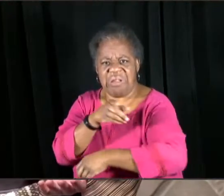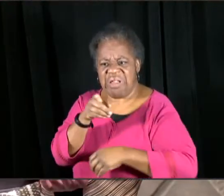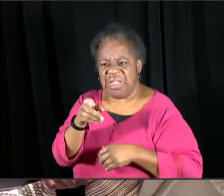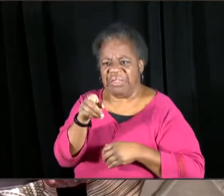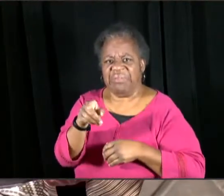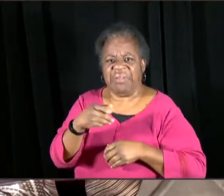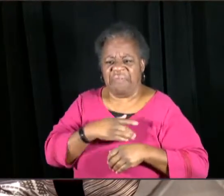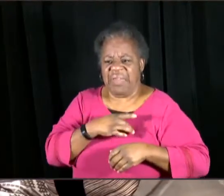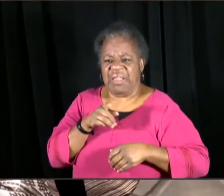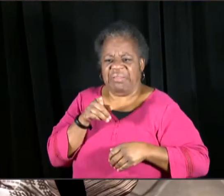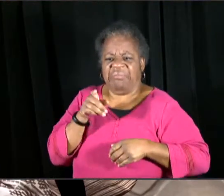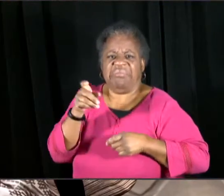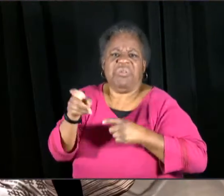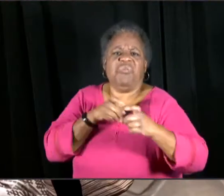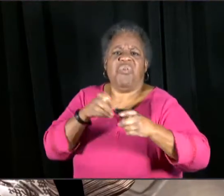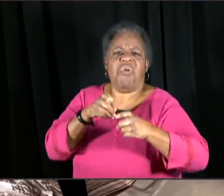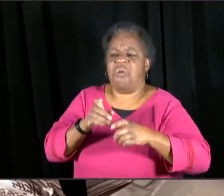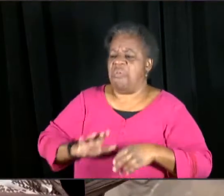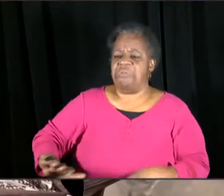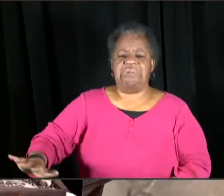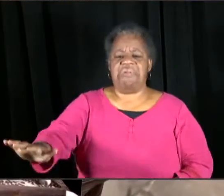his will and command.